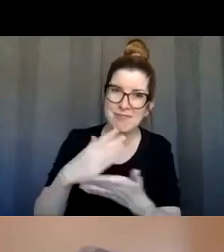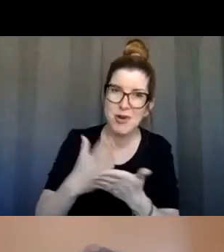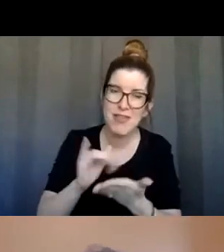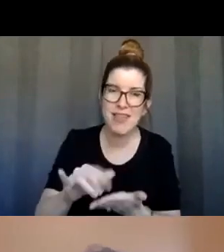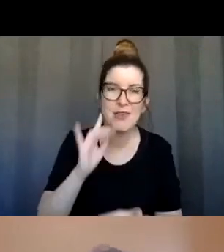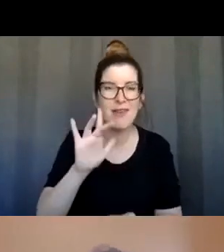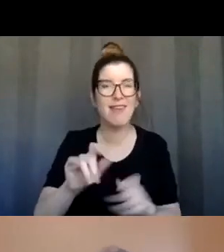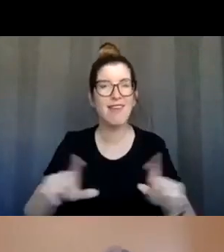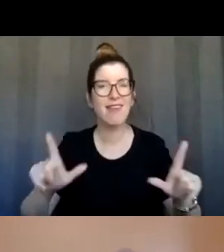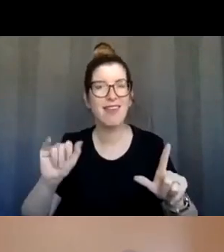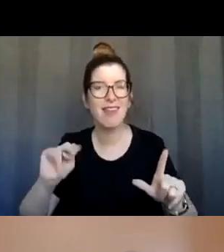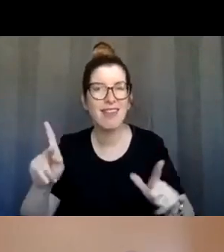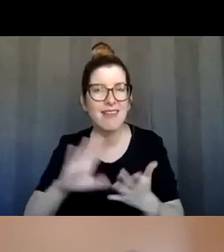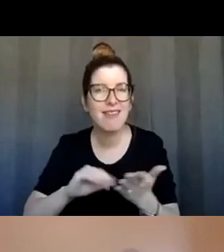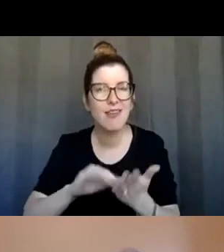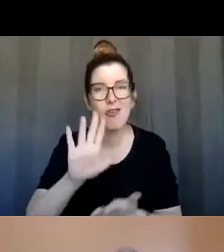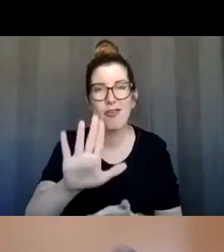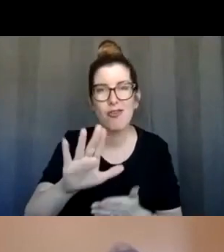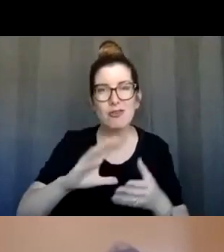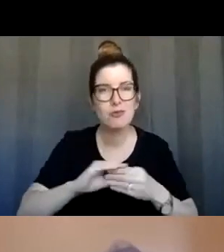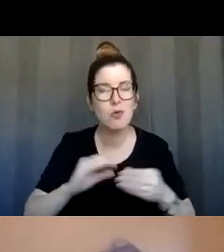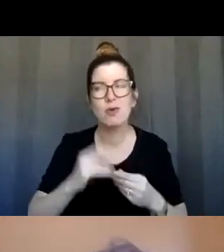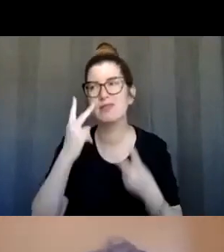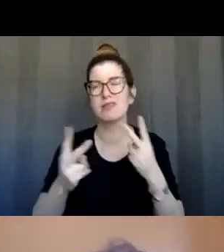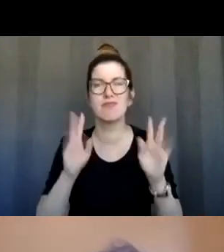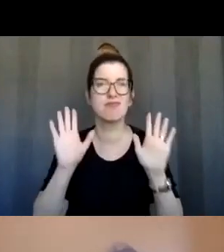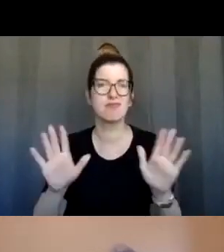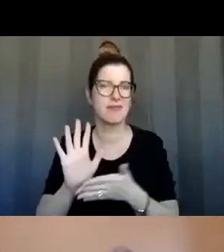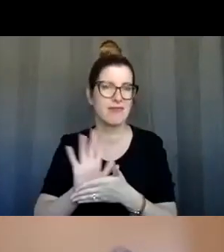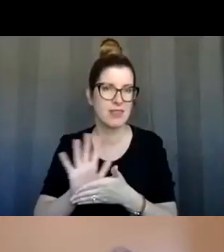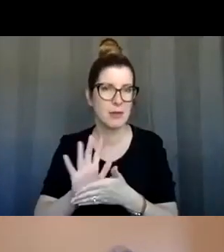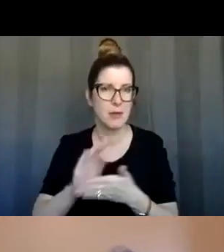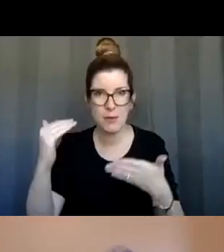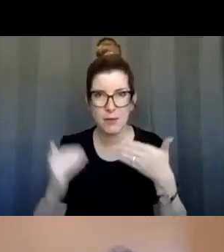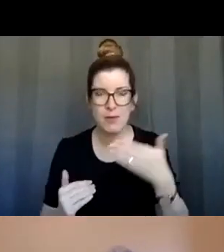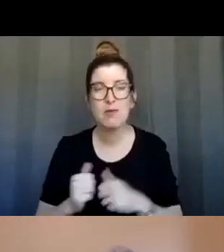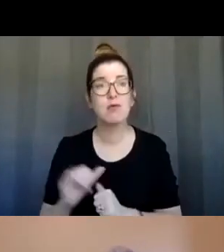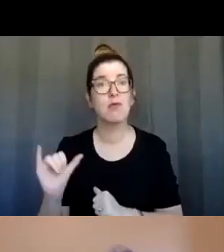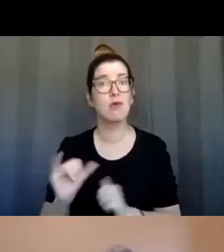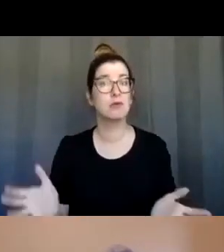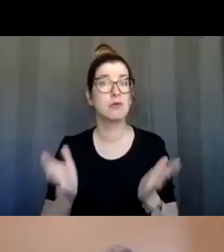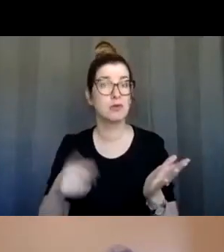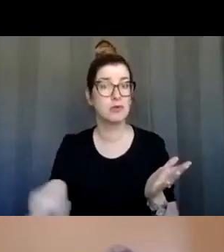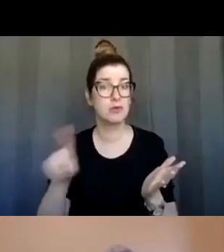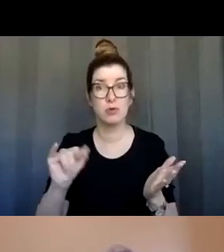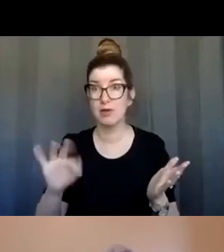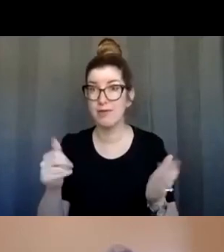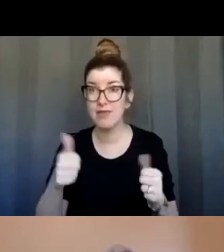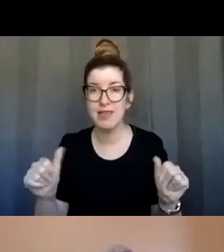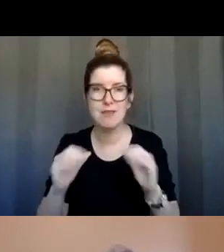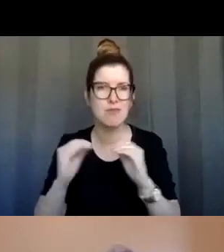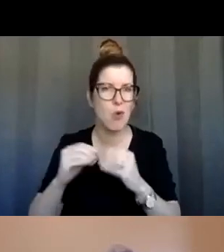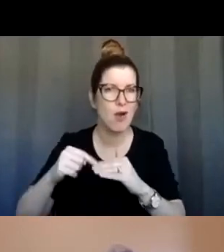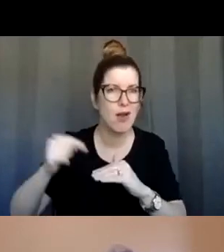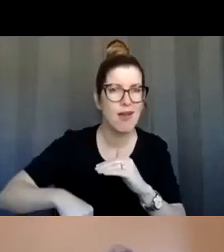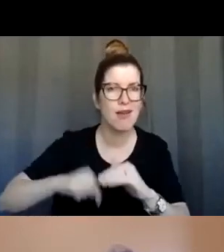learn more about her story, see a fantastic video. And we also encourage you, if you have any further questions or